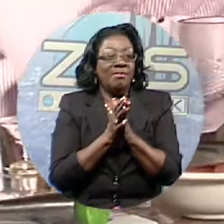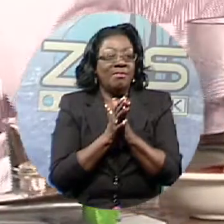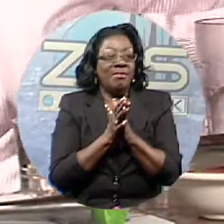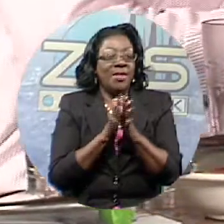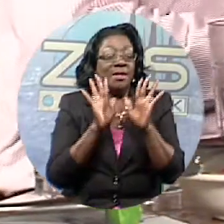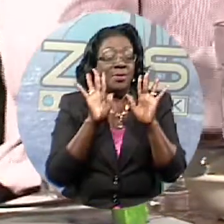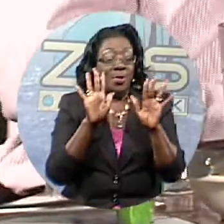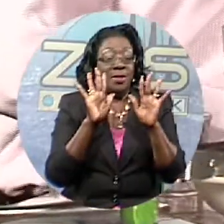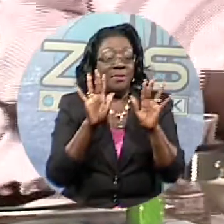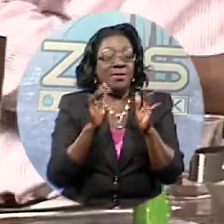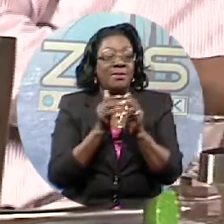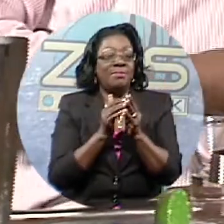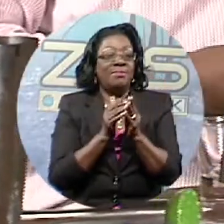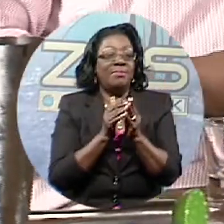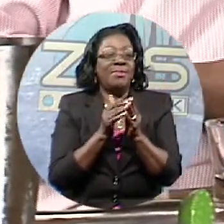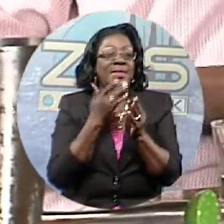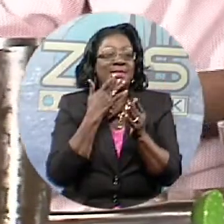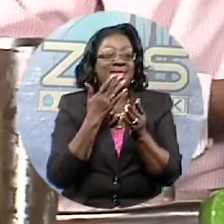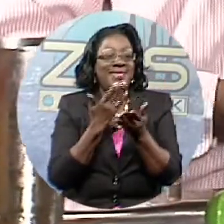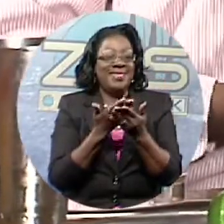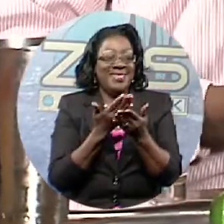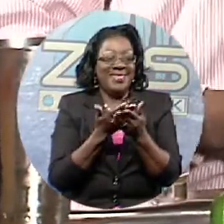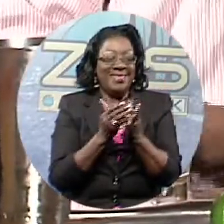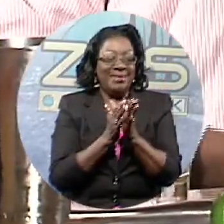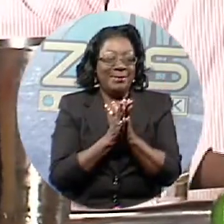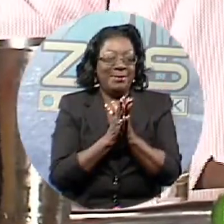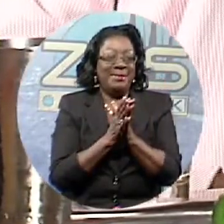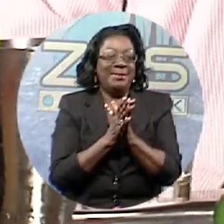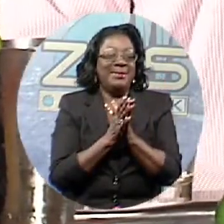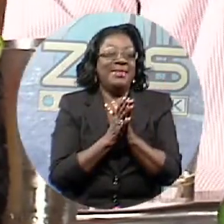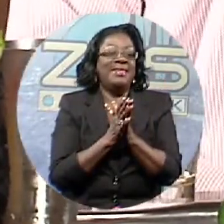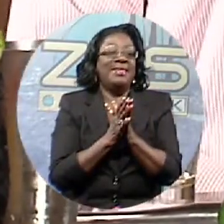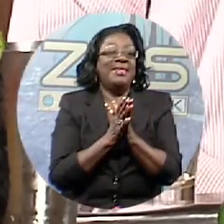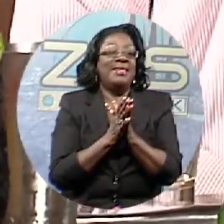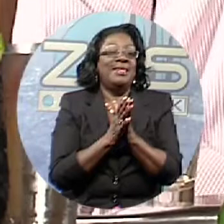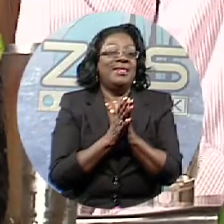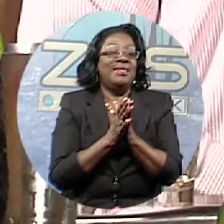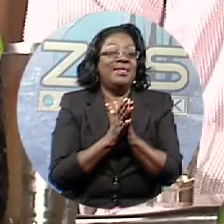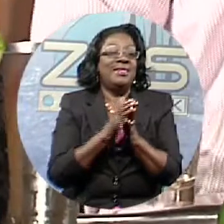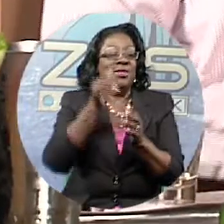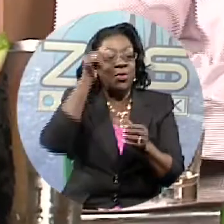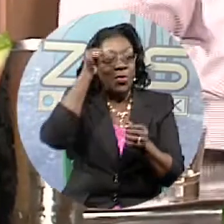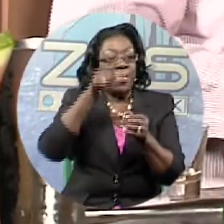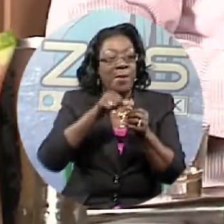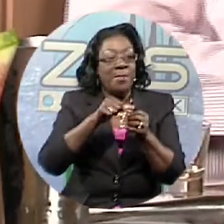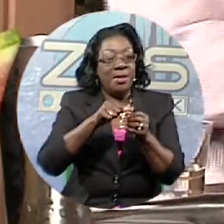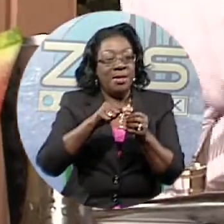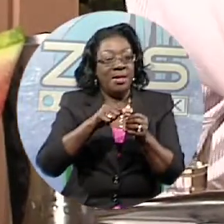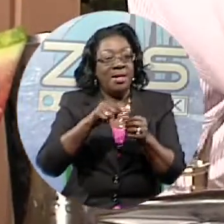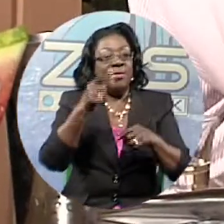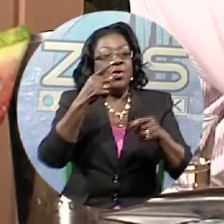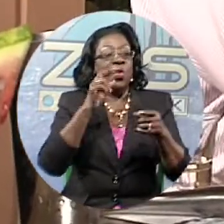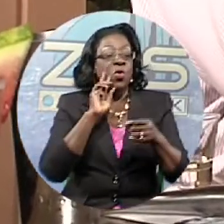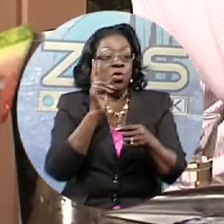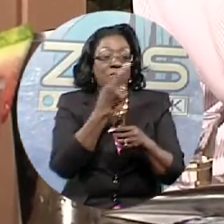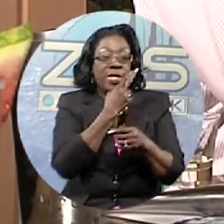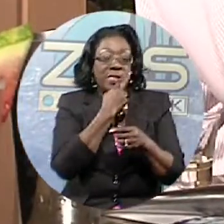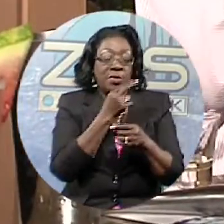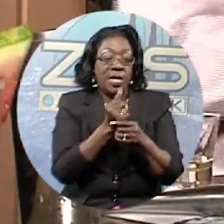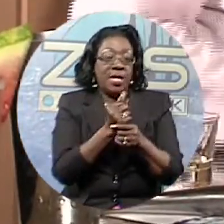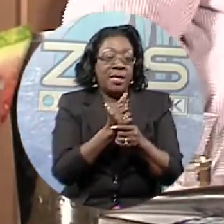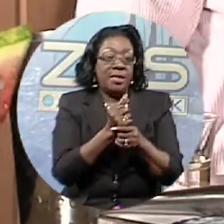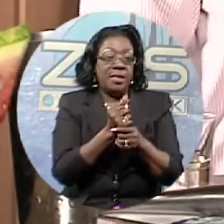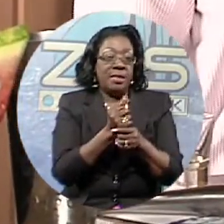And it's good. All right. And I'm still standing. So remember, Virgil's at the Coral Towers. And of course, look out for the promo code. Go